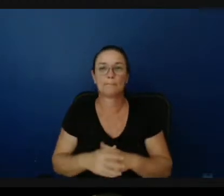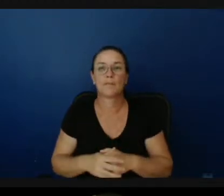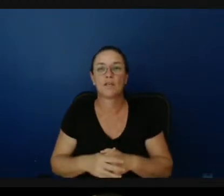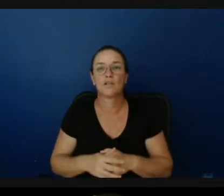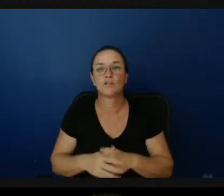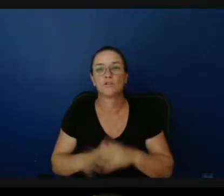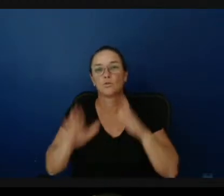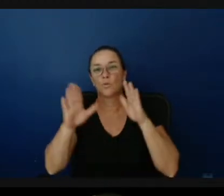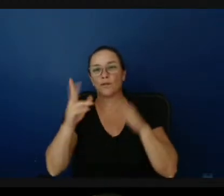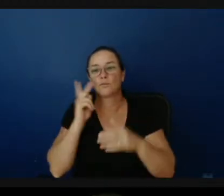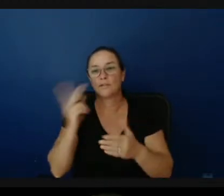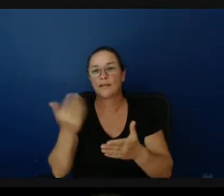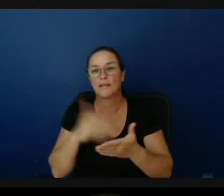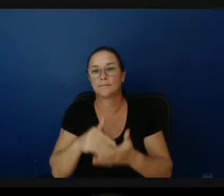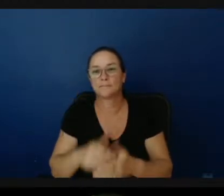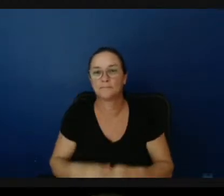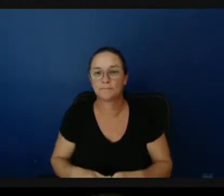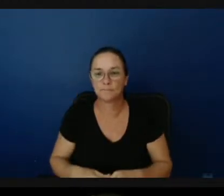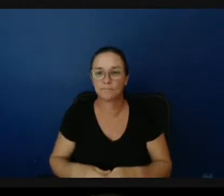again.